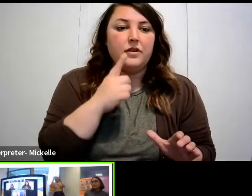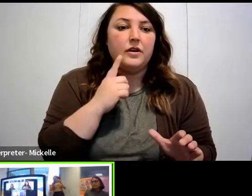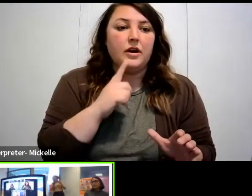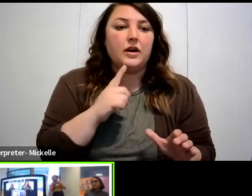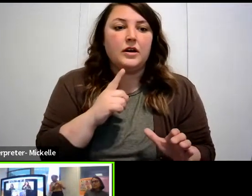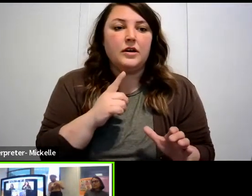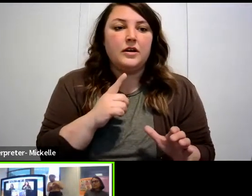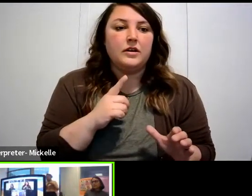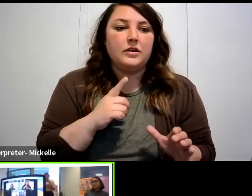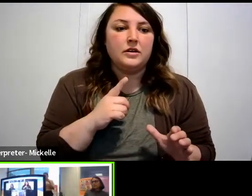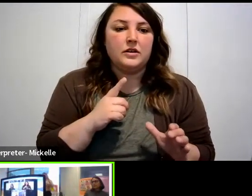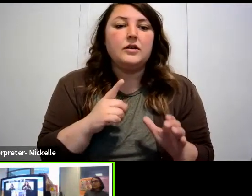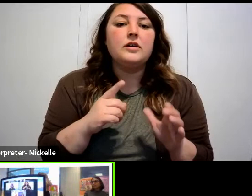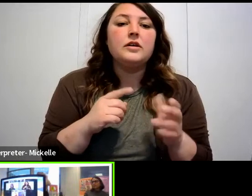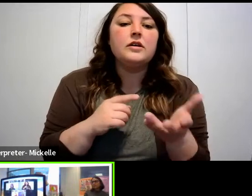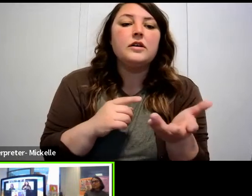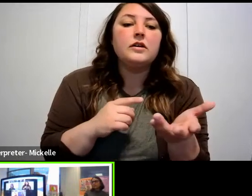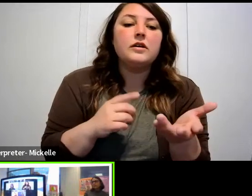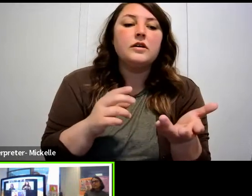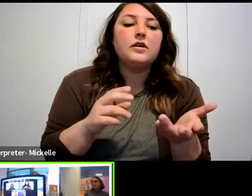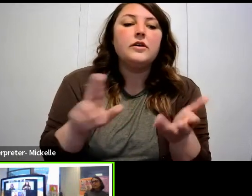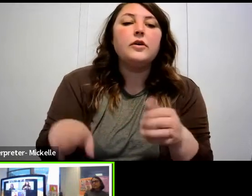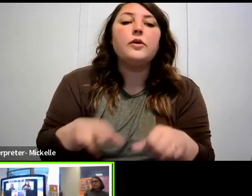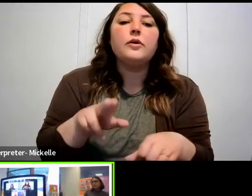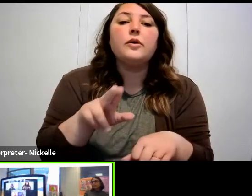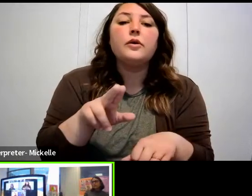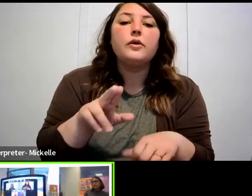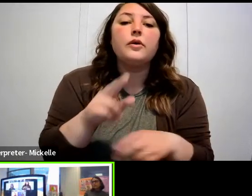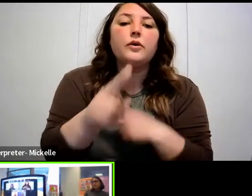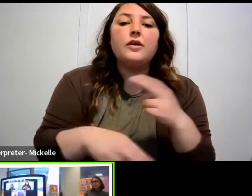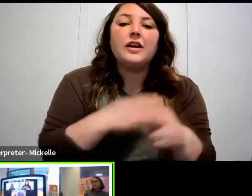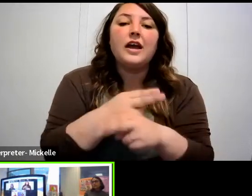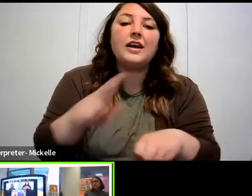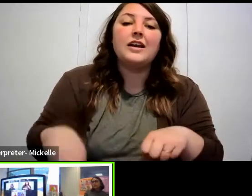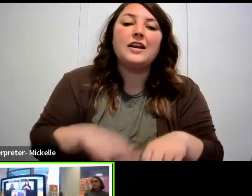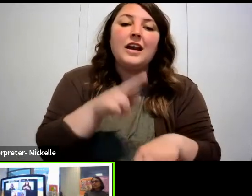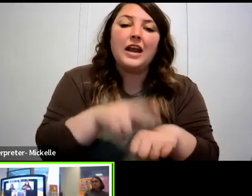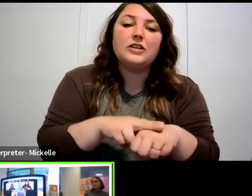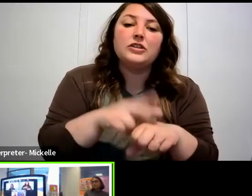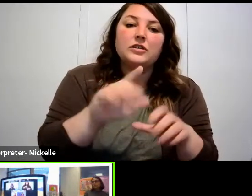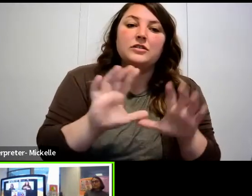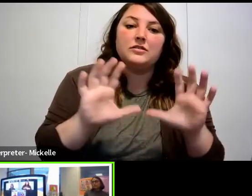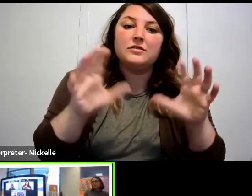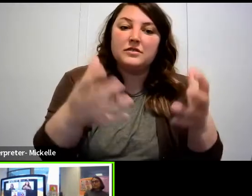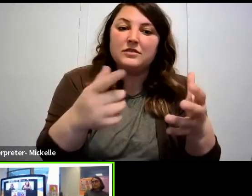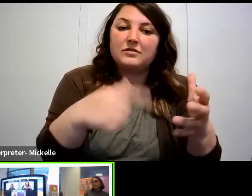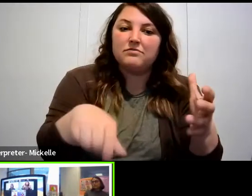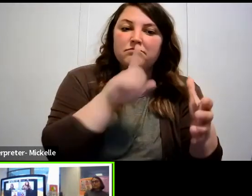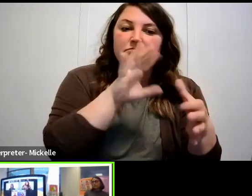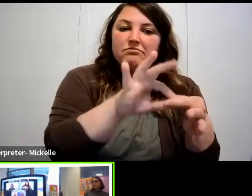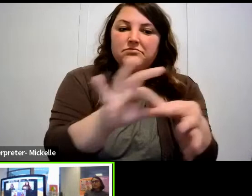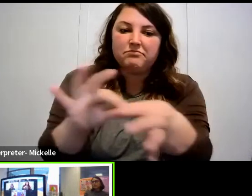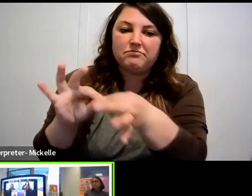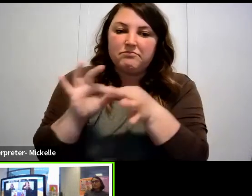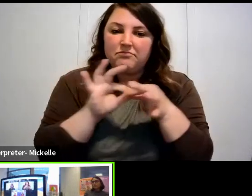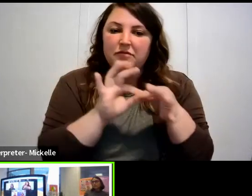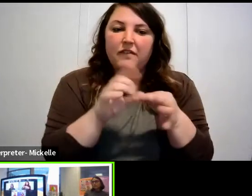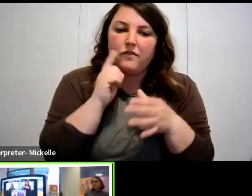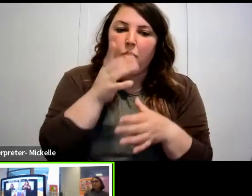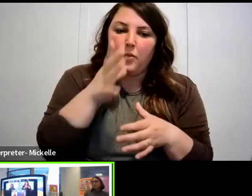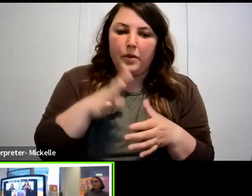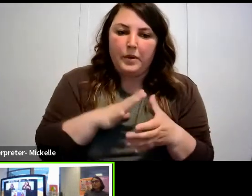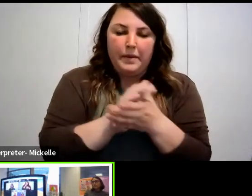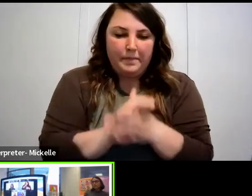law, the United Nations Security Council Resolution 1325 on Women, Peace and Security and its